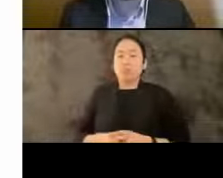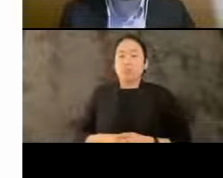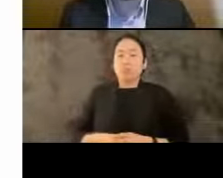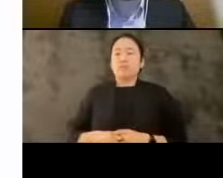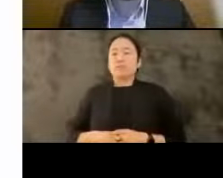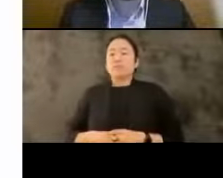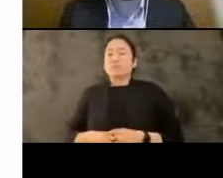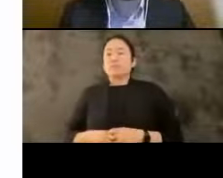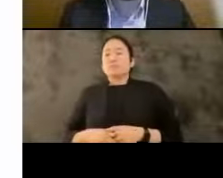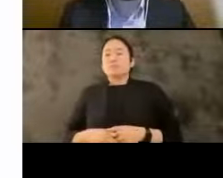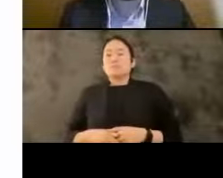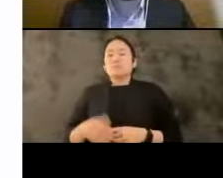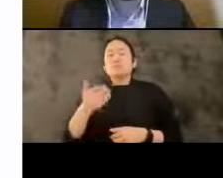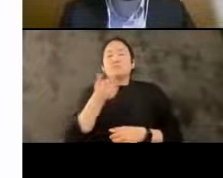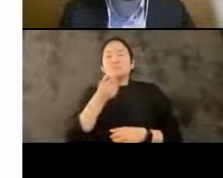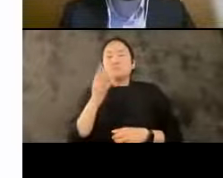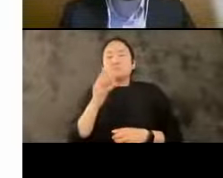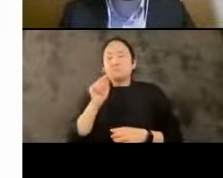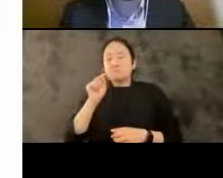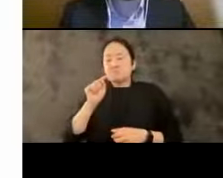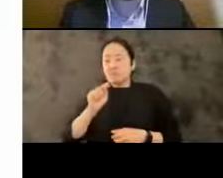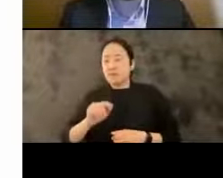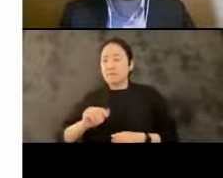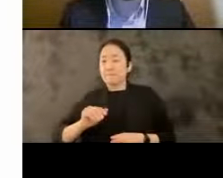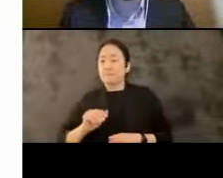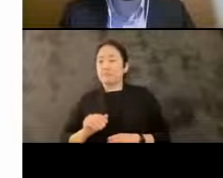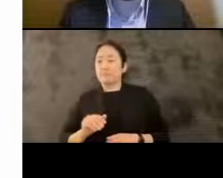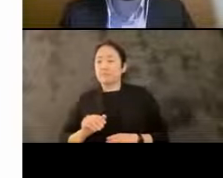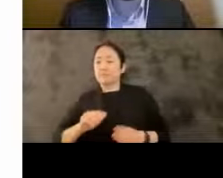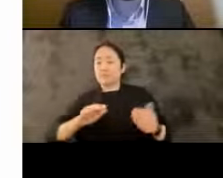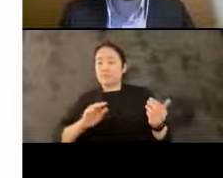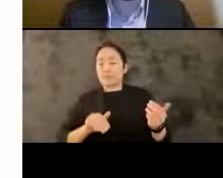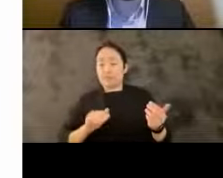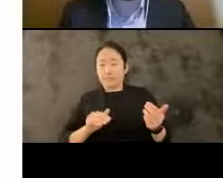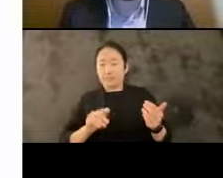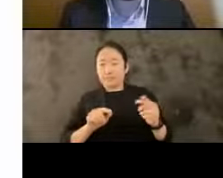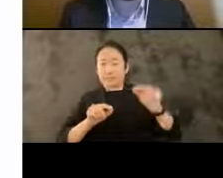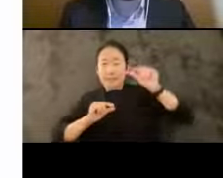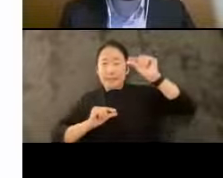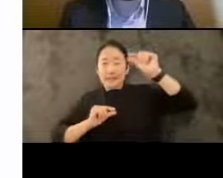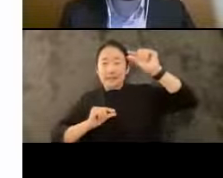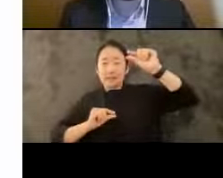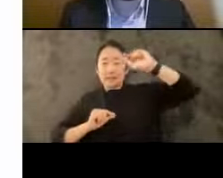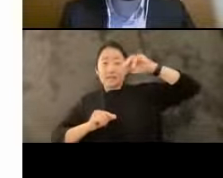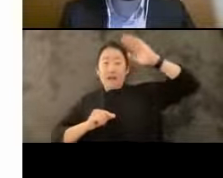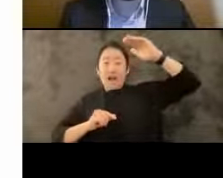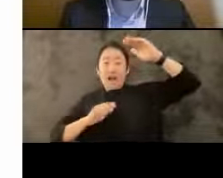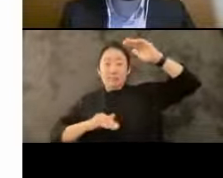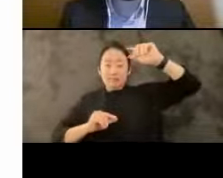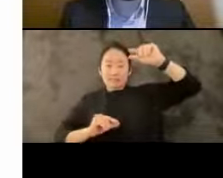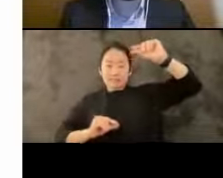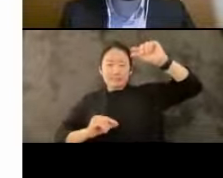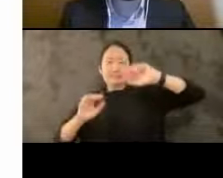portions, particularly at the very end of the route options, where we wouldn't expect to have a dedicated